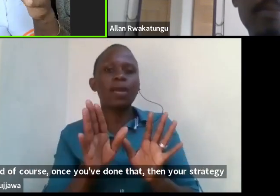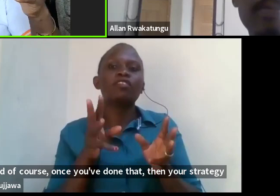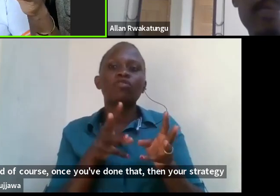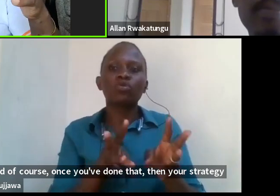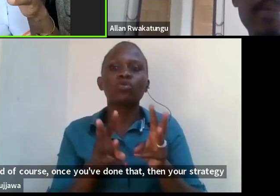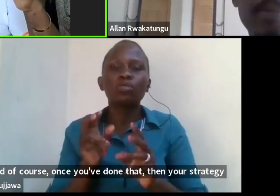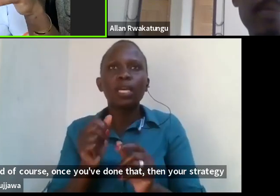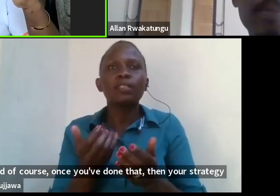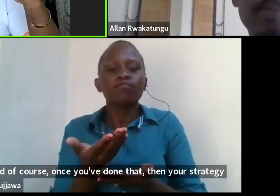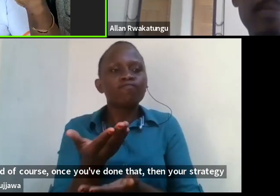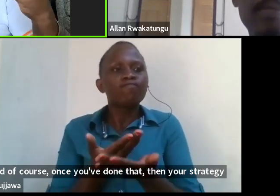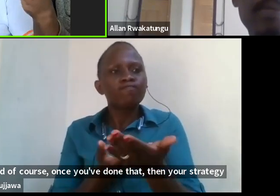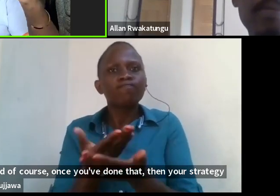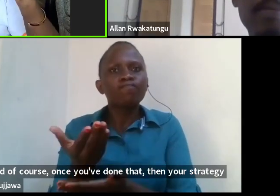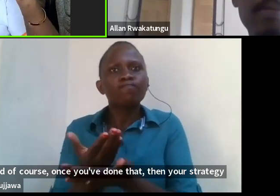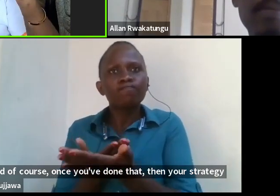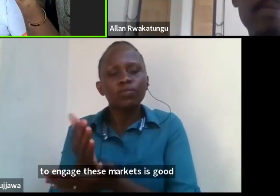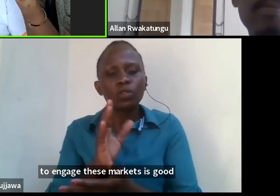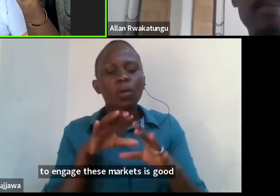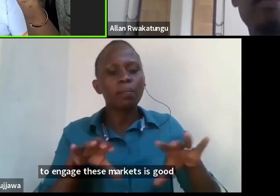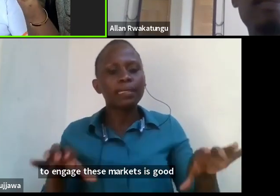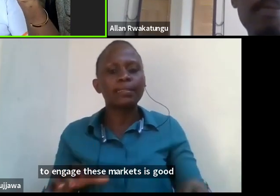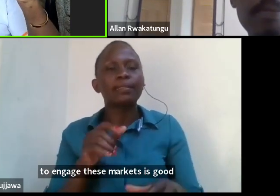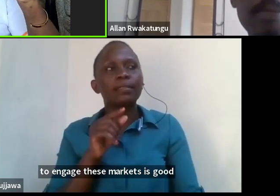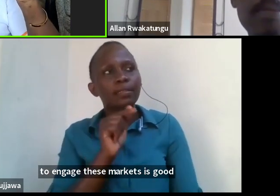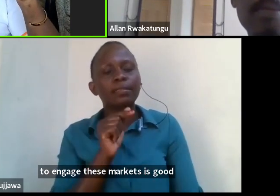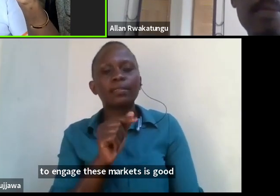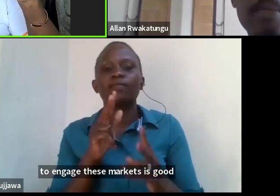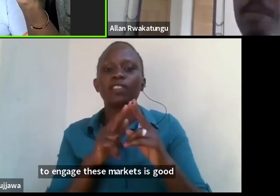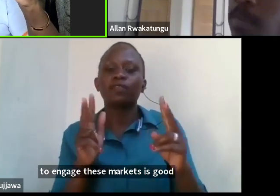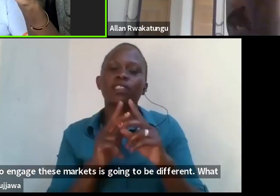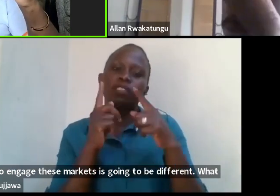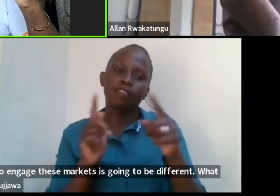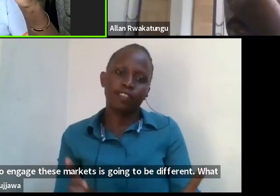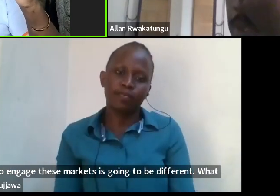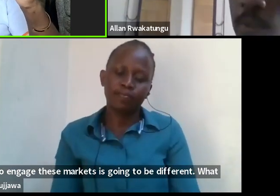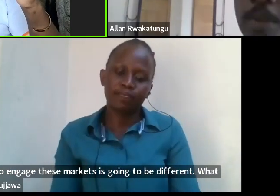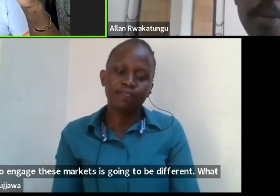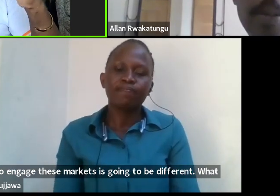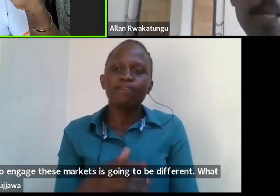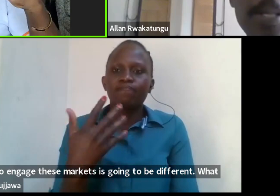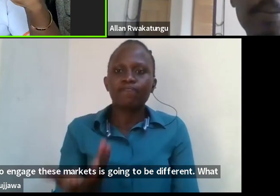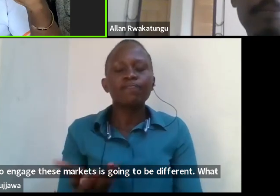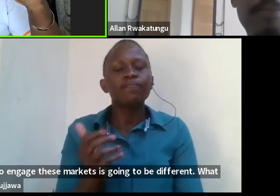markets is going to be very different. What have you found